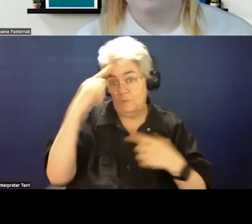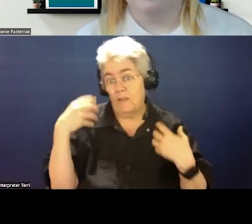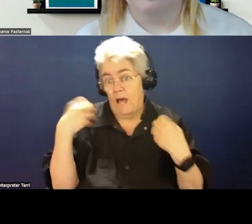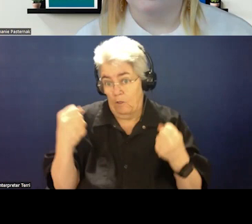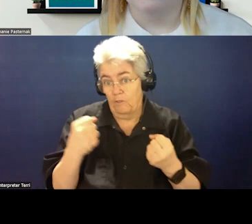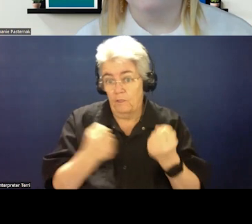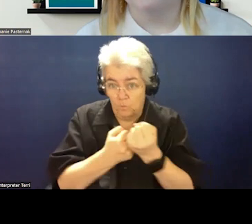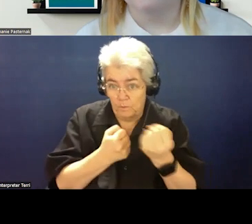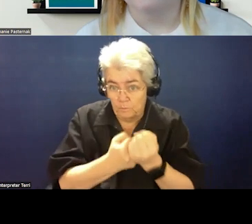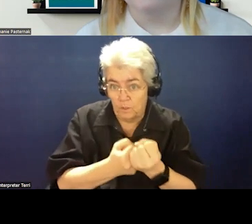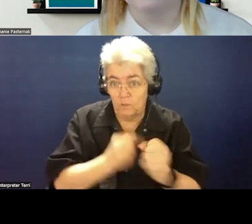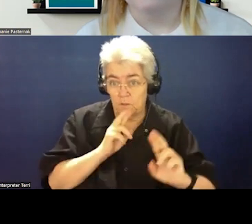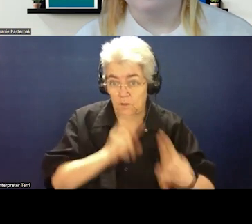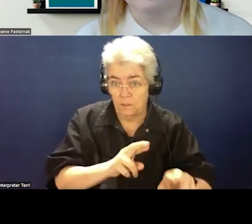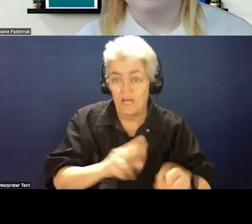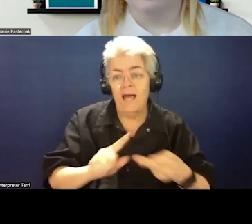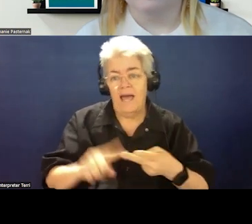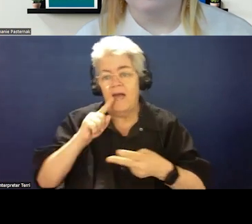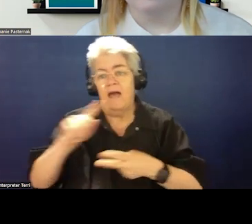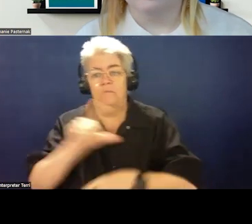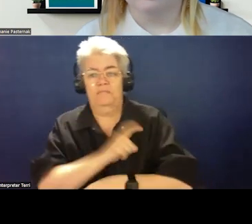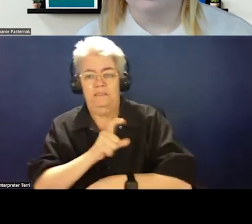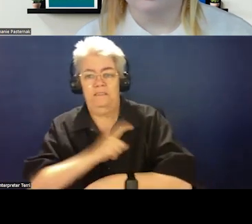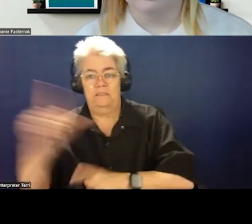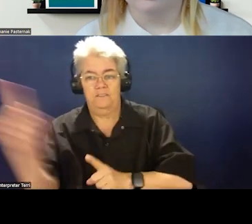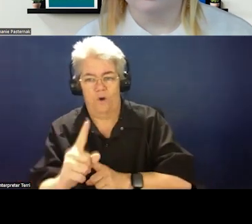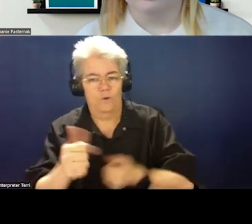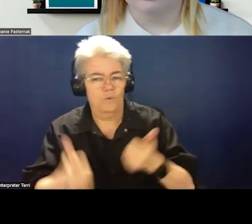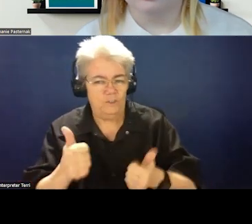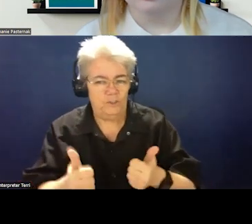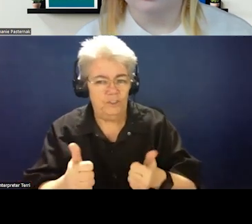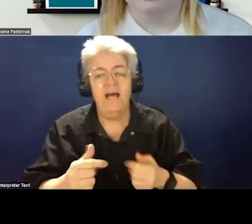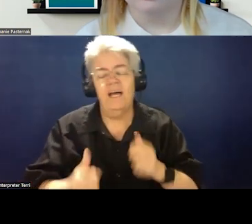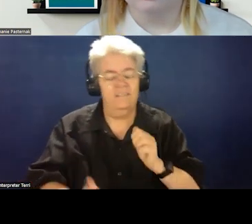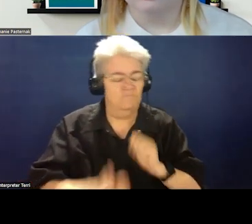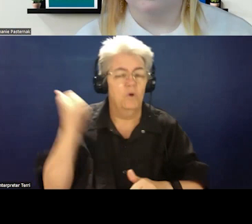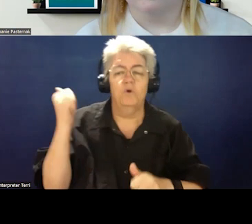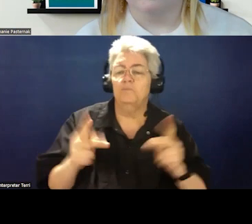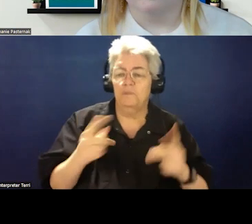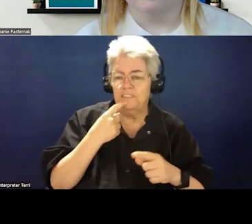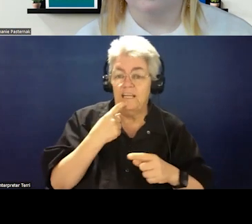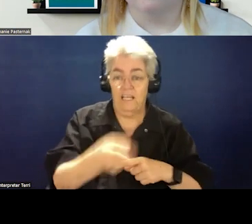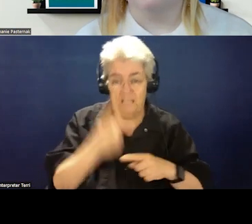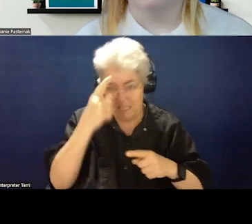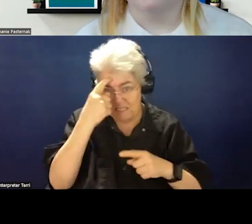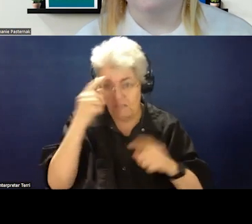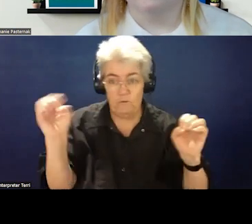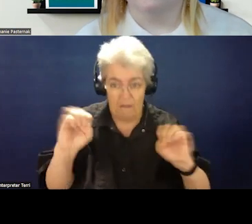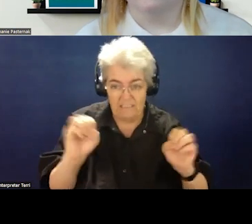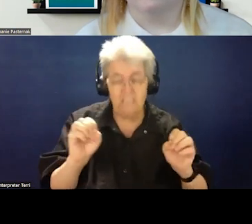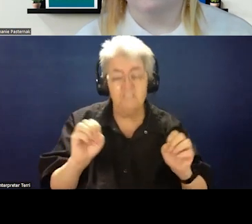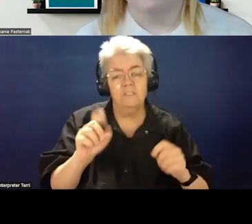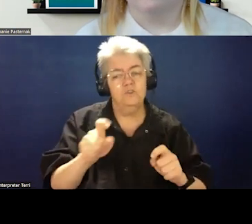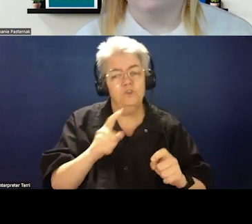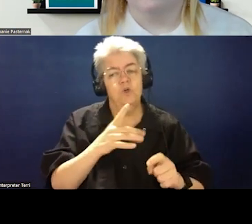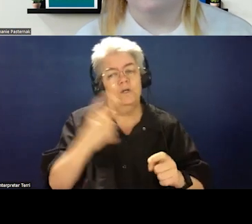response? And consistently and increasingly in every poll, people overwhelmingly say that a person in crisis should have that mental